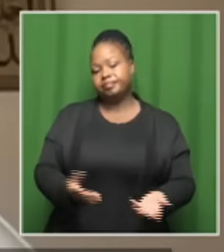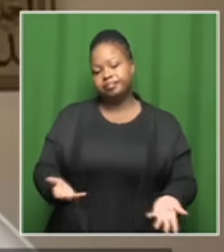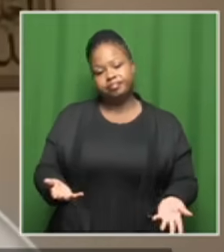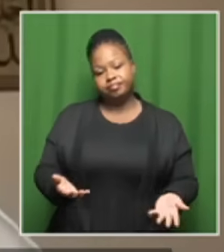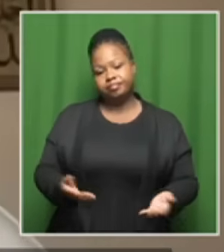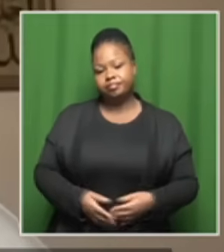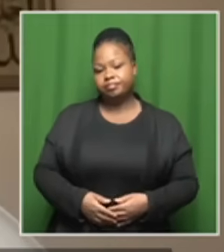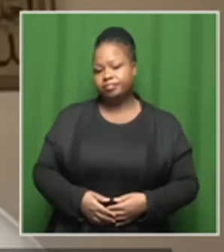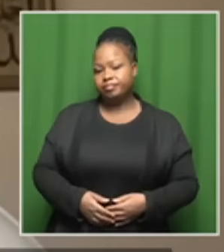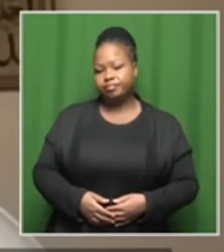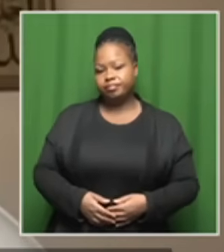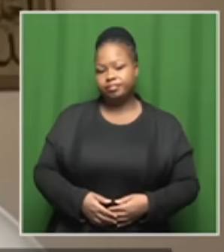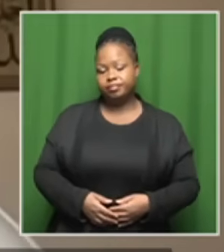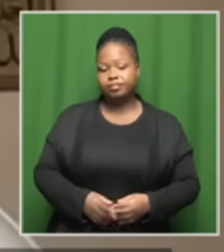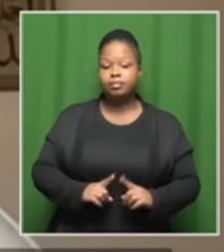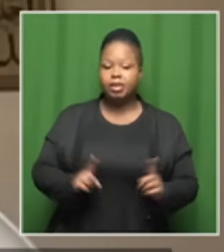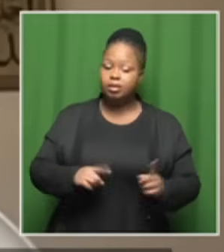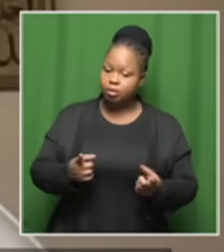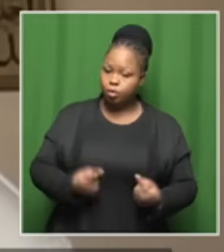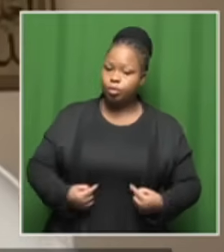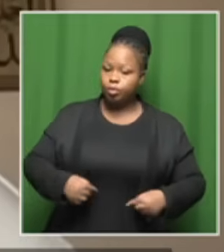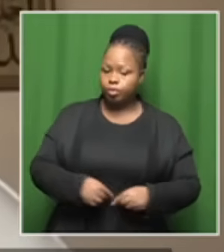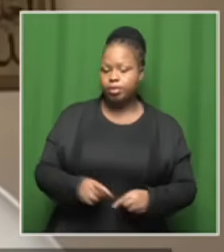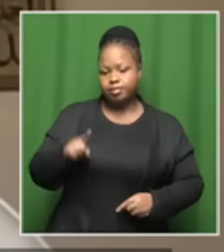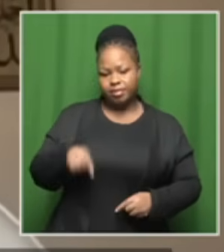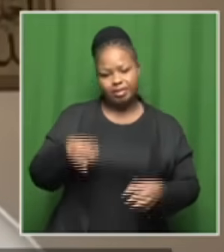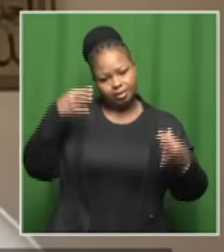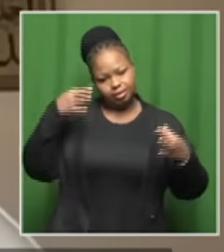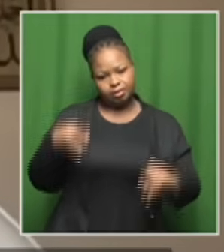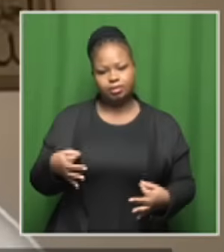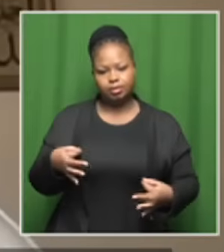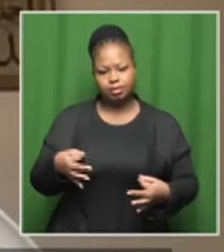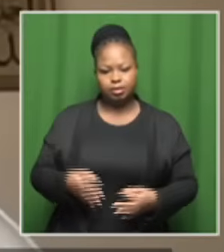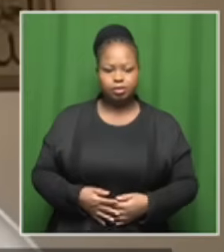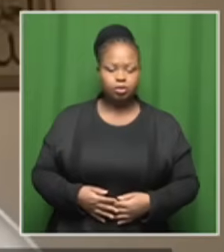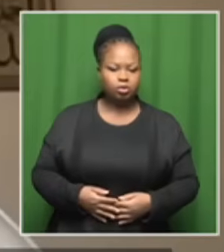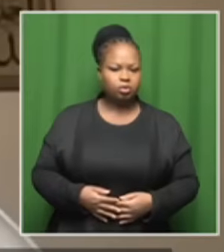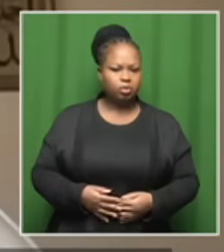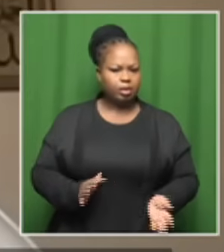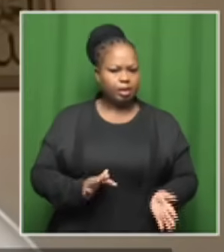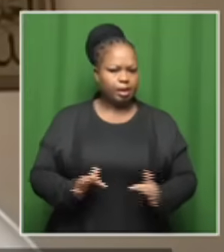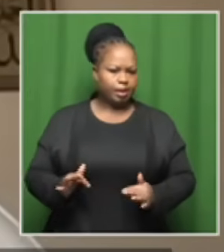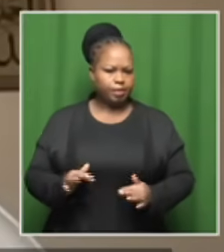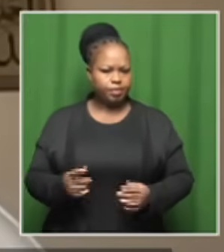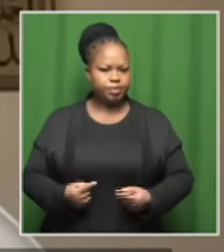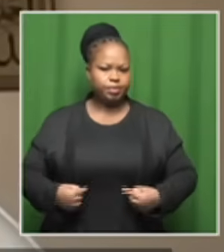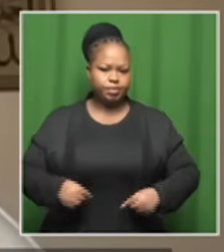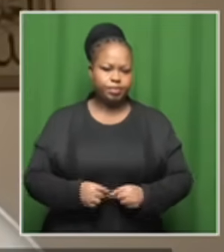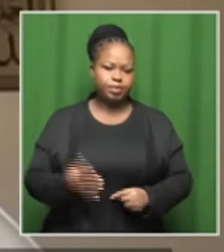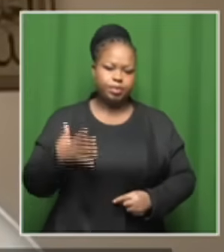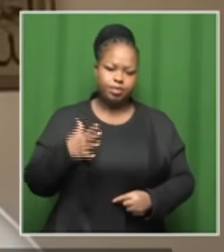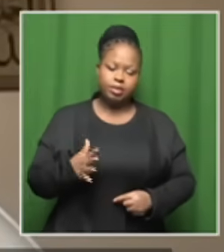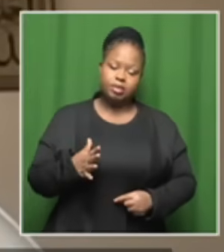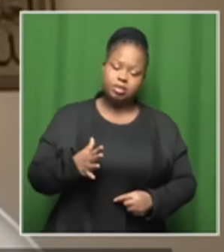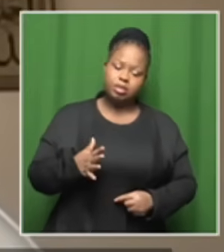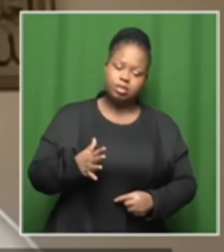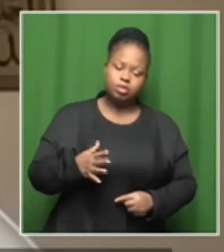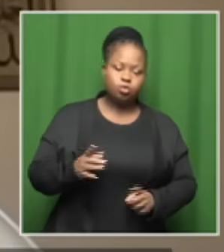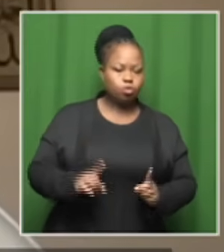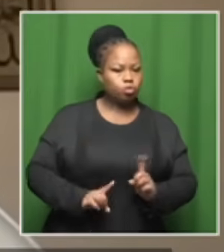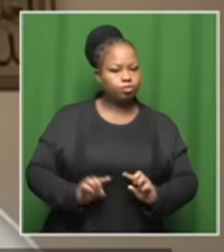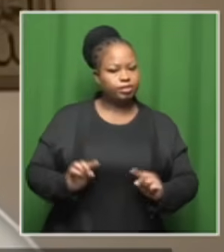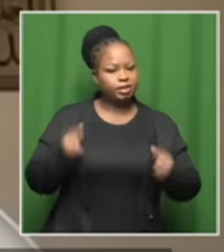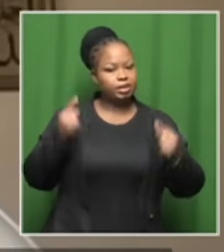ago. So we need to make a decision. How do we want to have